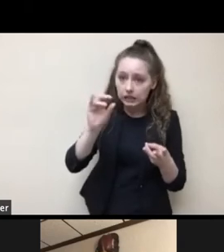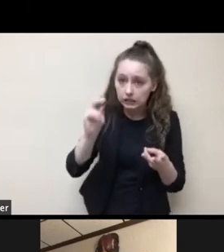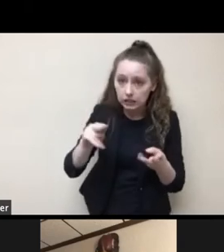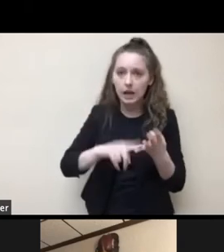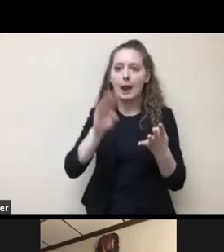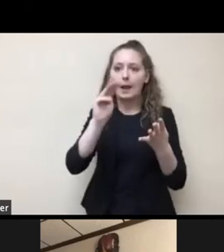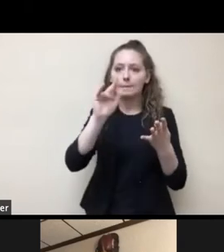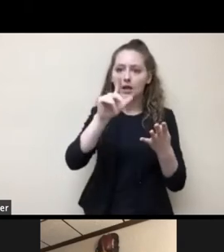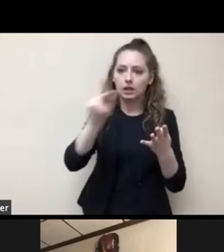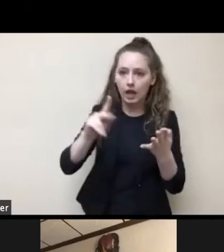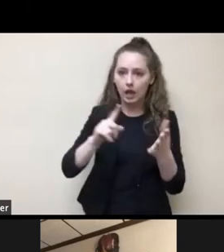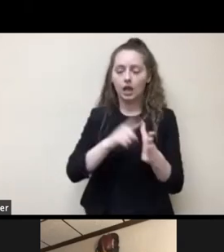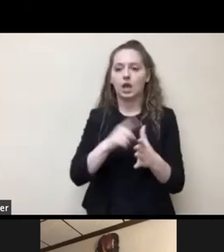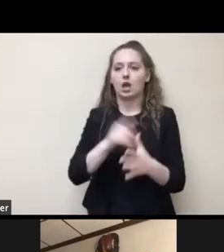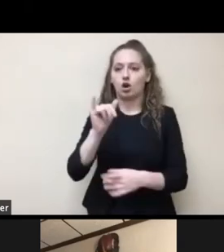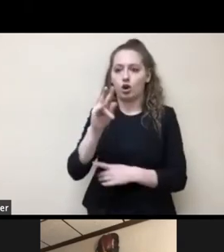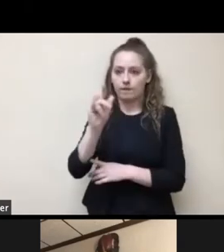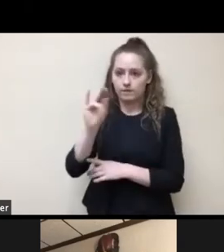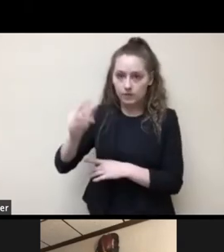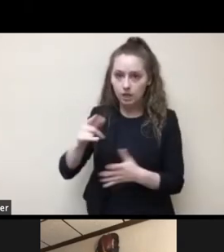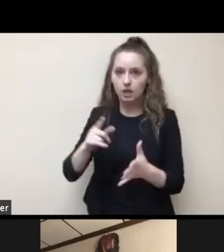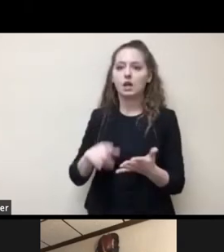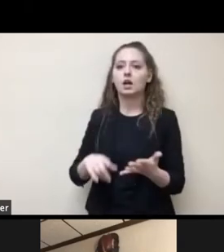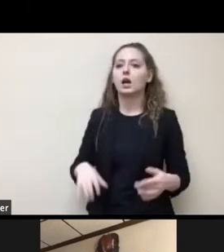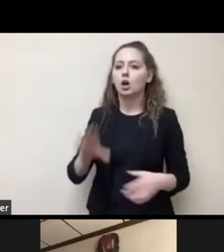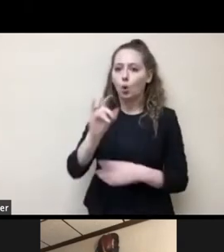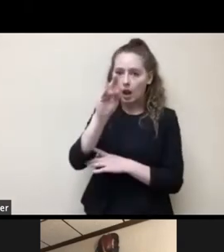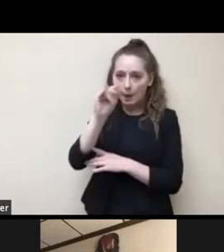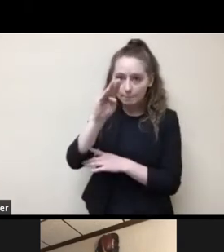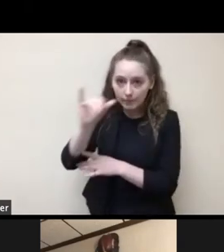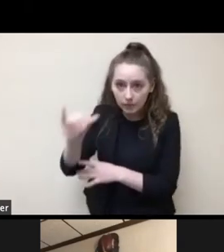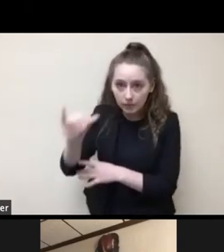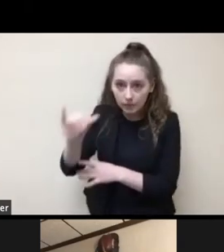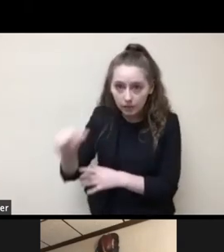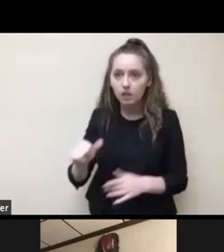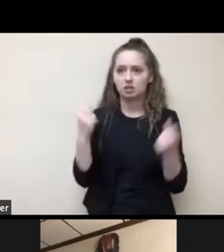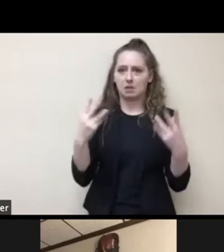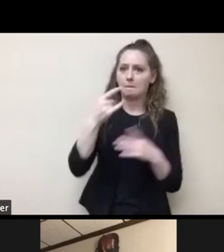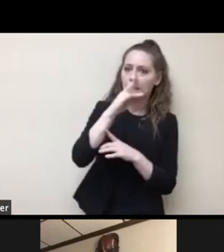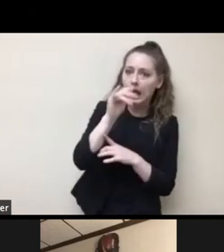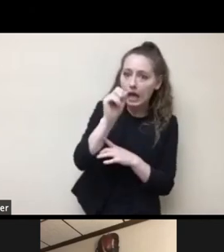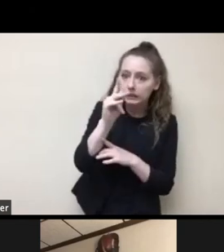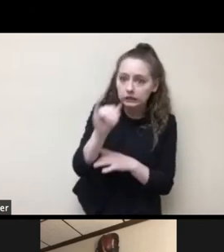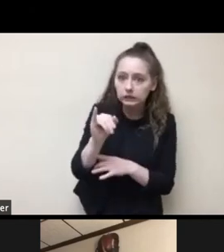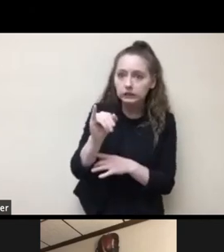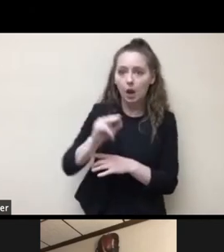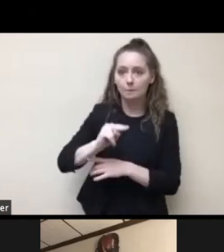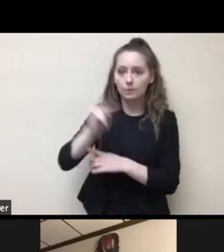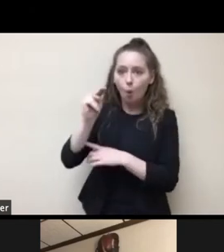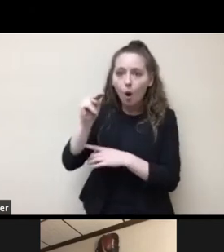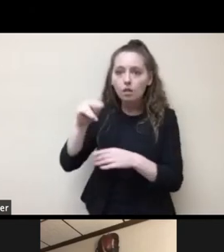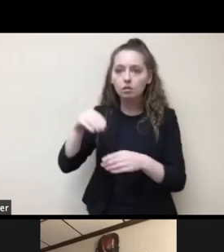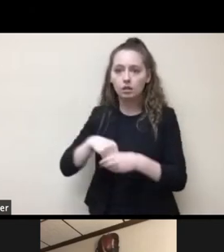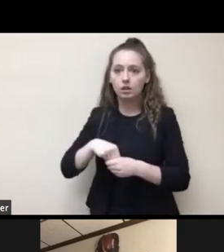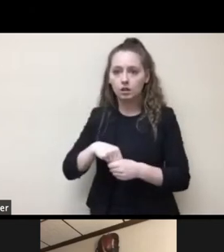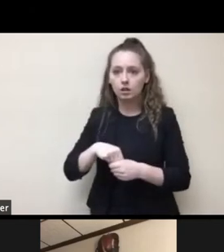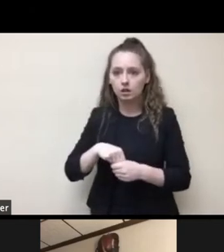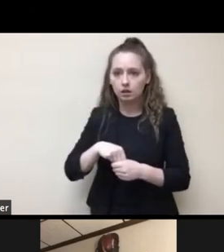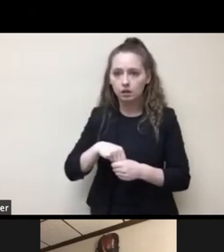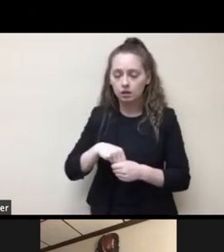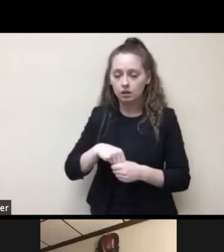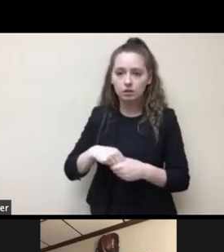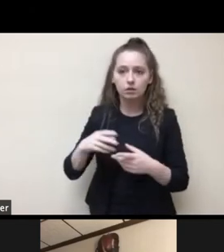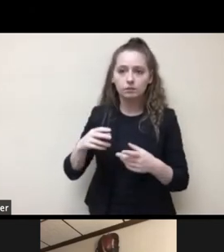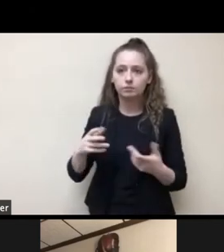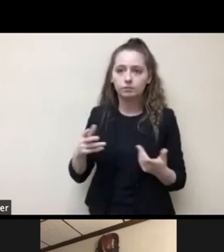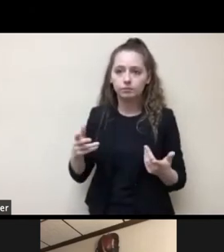Irving, Columbia, that there's paths in many of our parks, Pulaski up north in the Forsyth, Wolf Lake. The paths